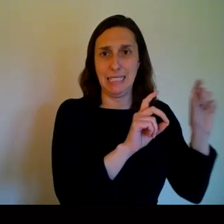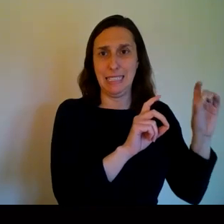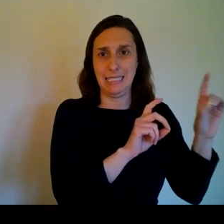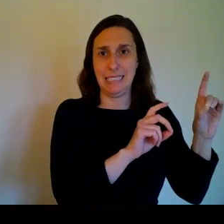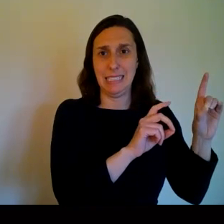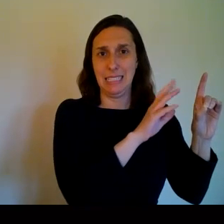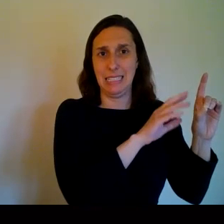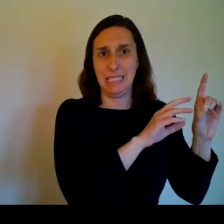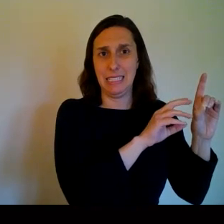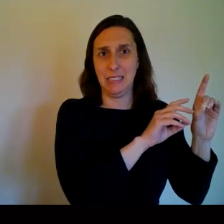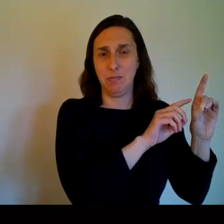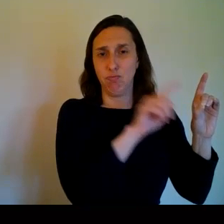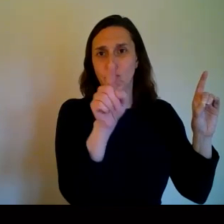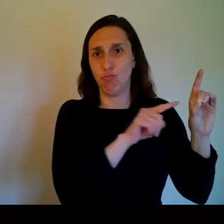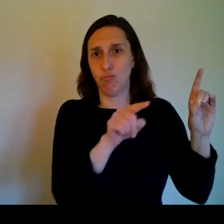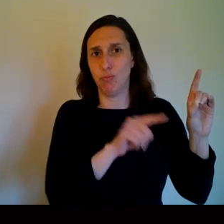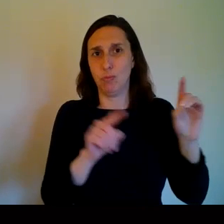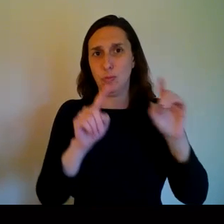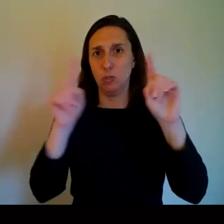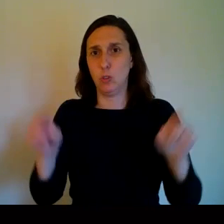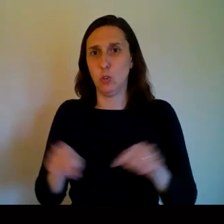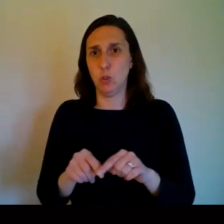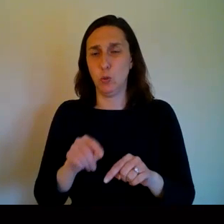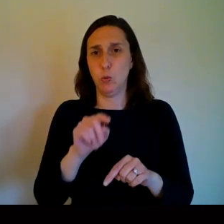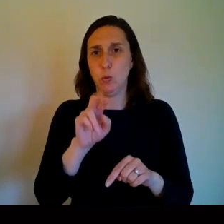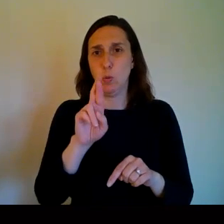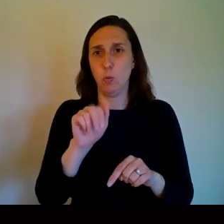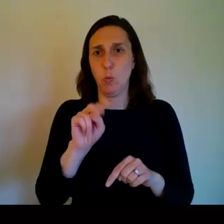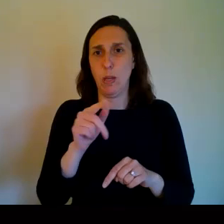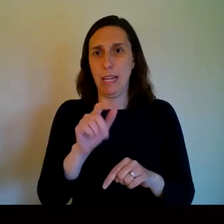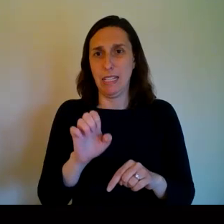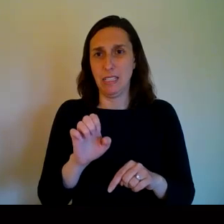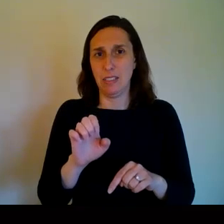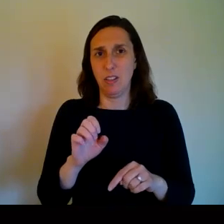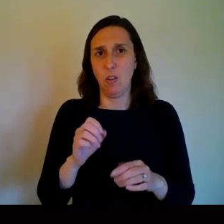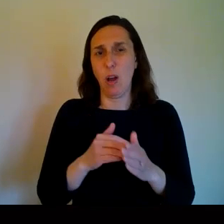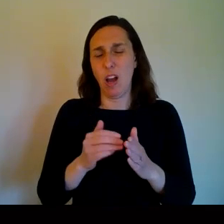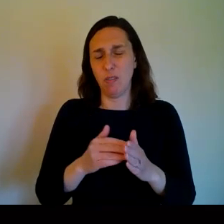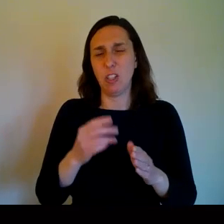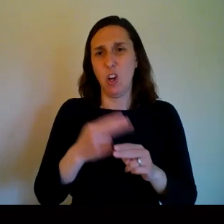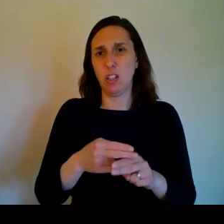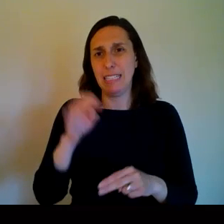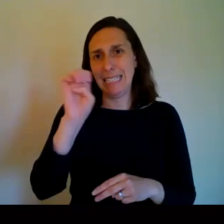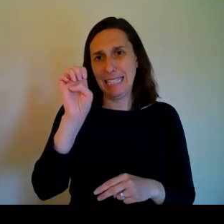And usually mathematicians call range E, so I'll do that for right now. You start